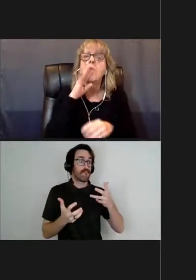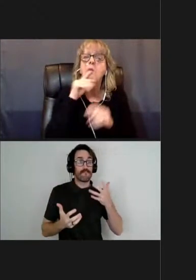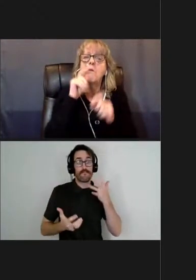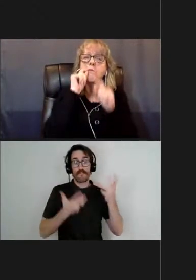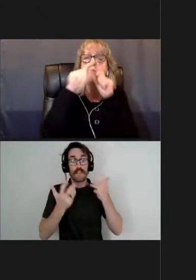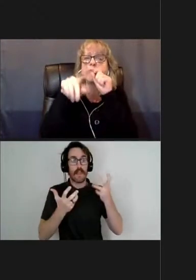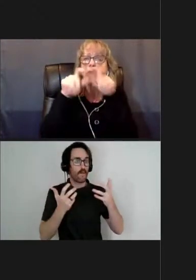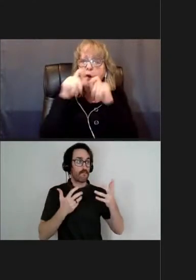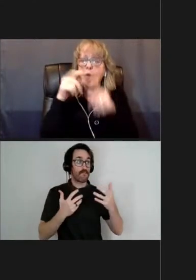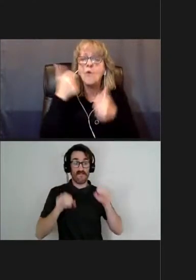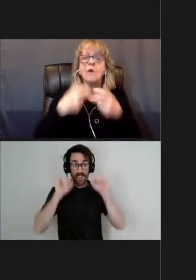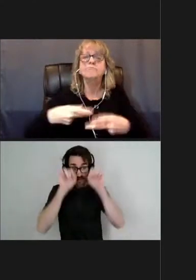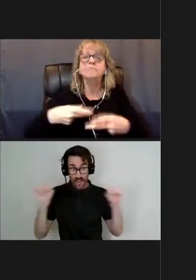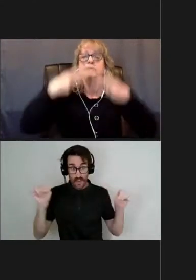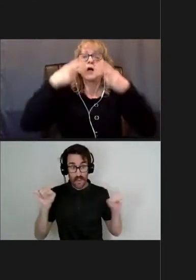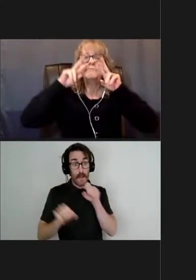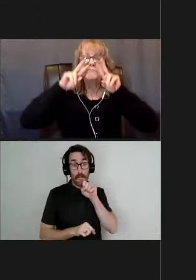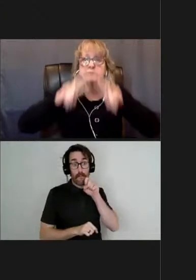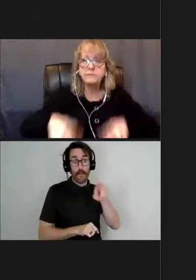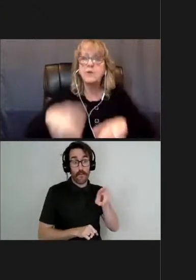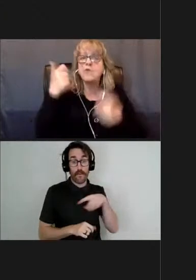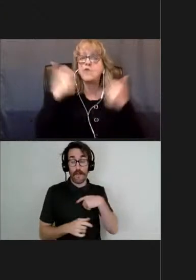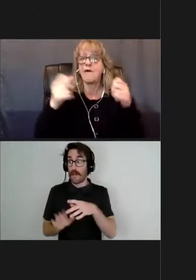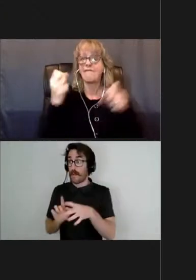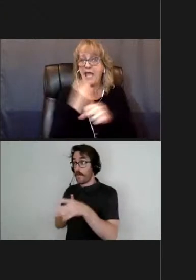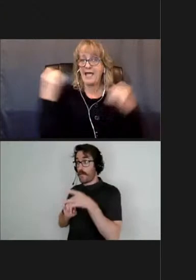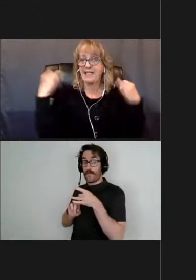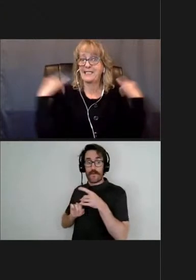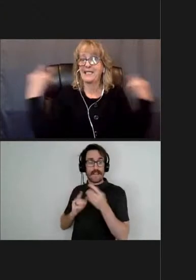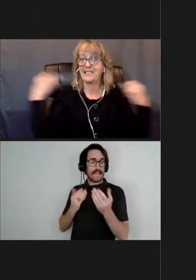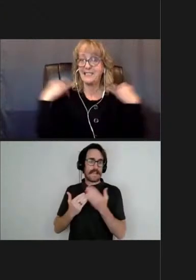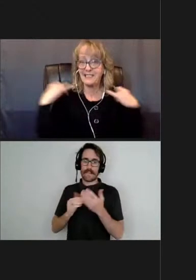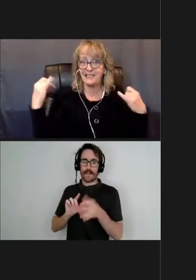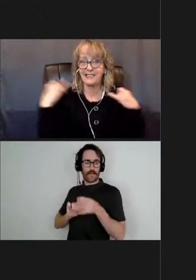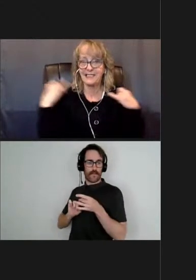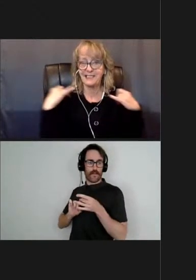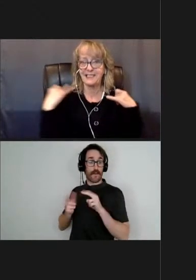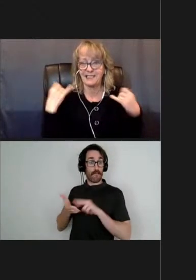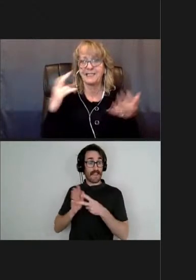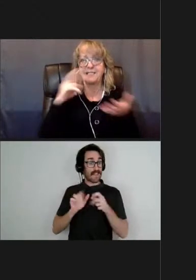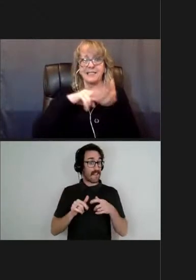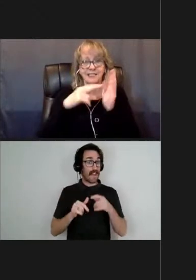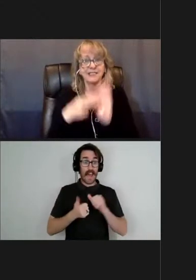exercising, which means they can be prevented the same way as non-VOCs.